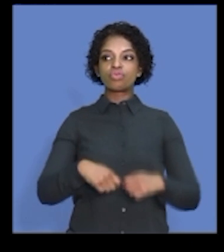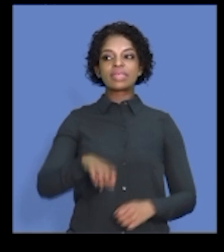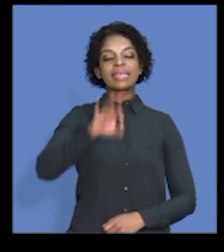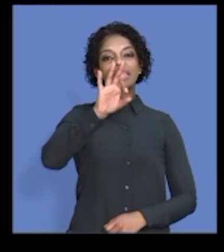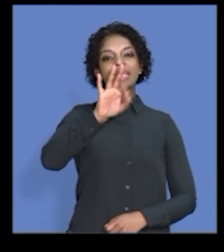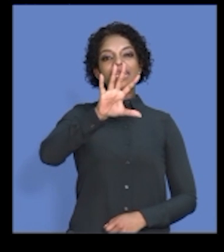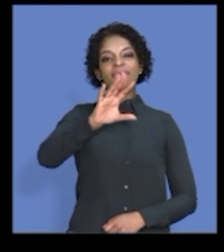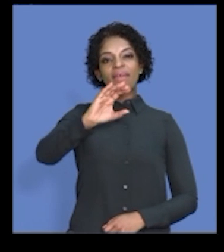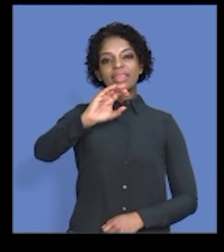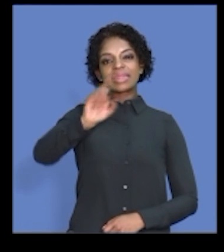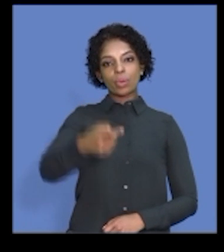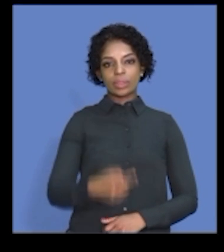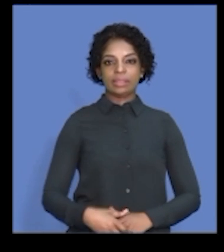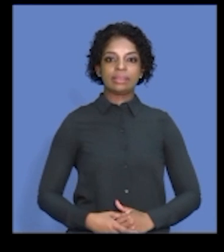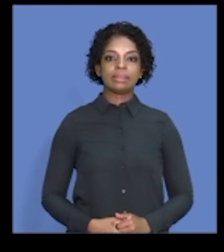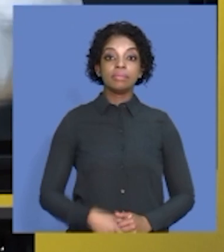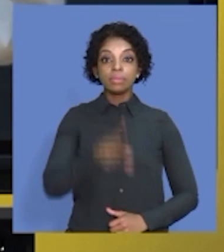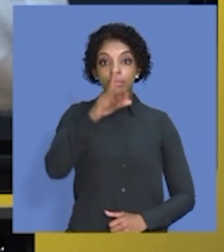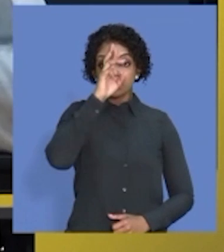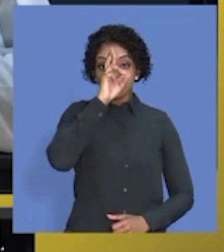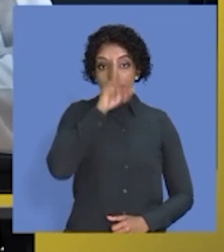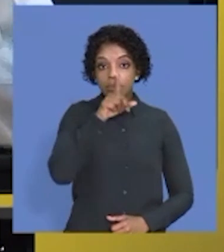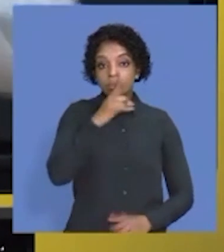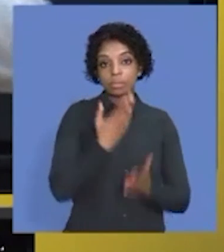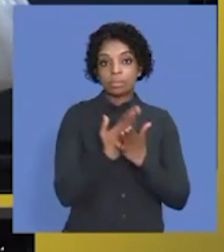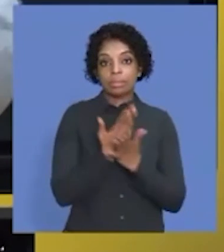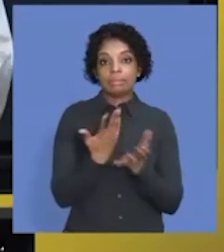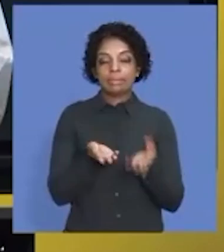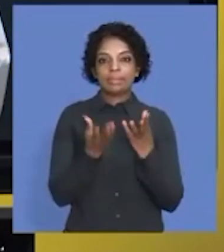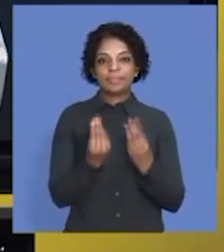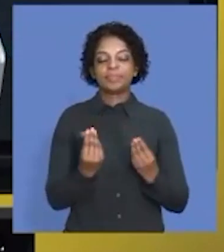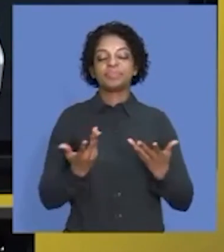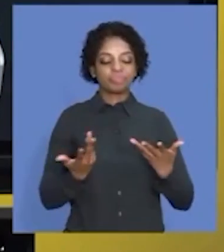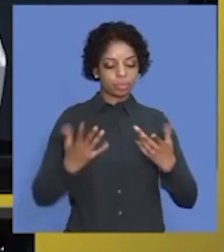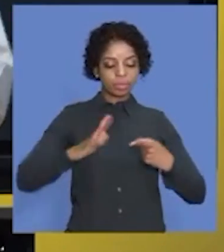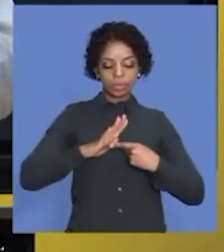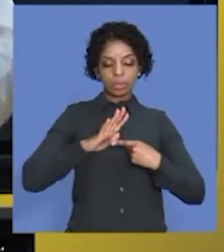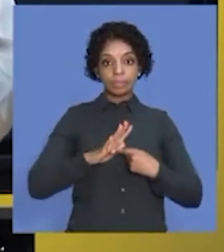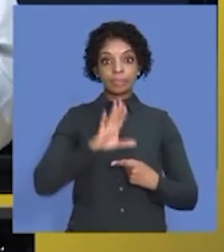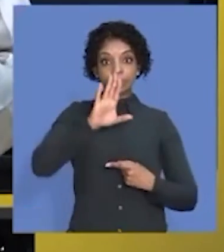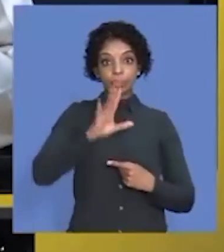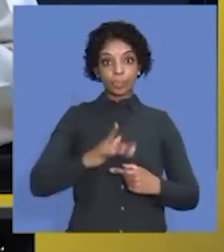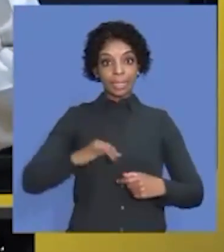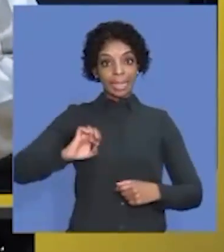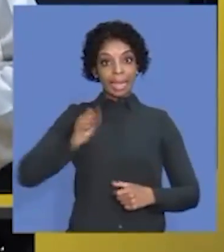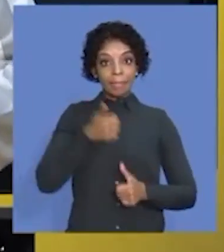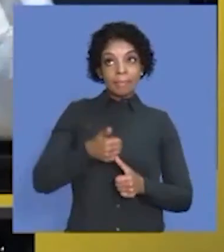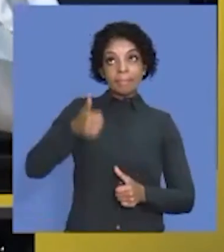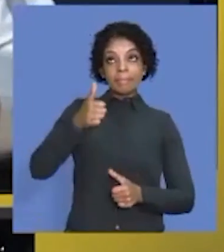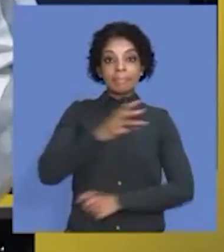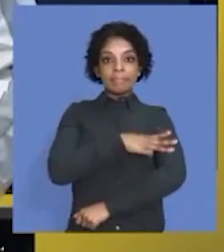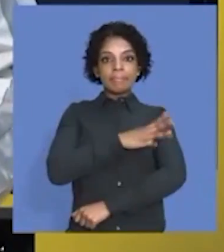35,000 Rand. Now remember something else. You could get only one amount in your income statement where your